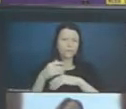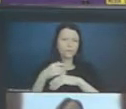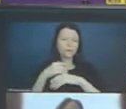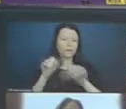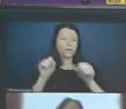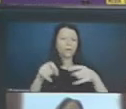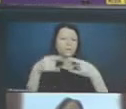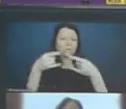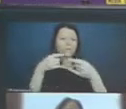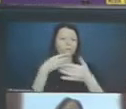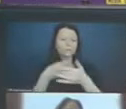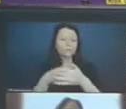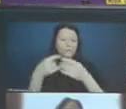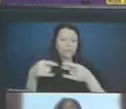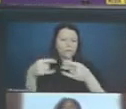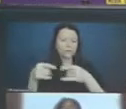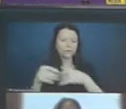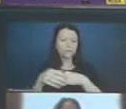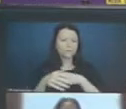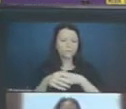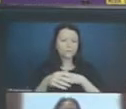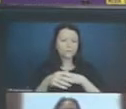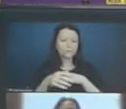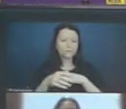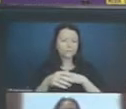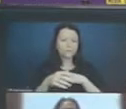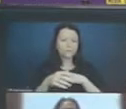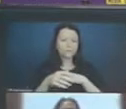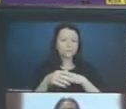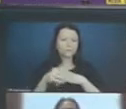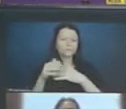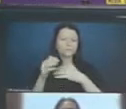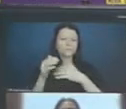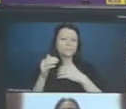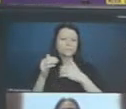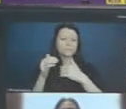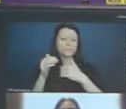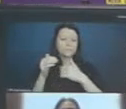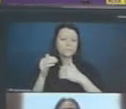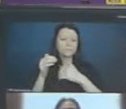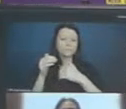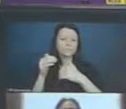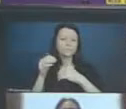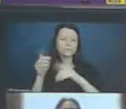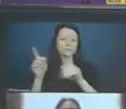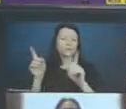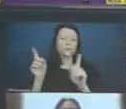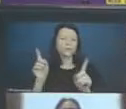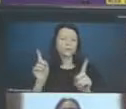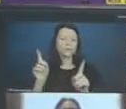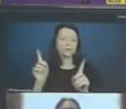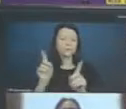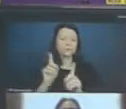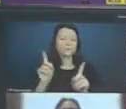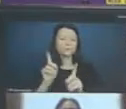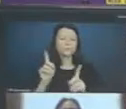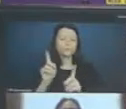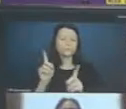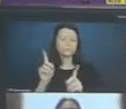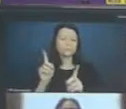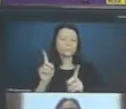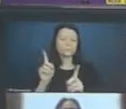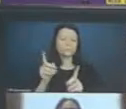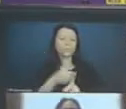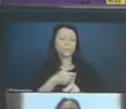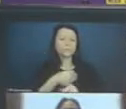I will carry on anyway. So what I wanted to talk to you about today was just to explain a few tendencies that we